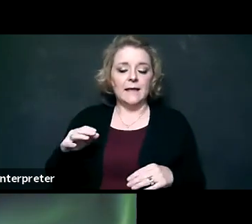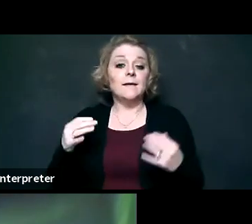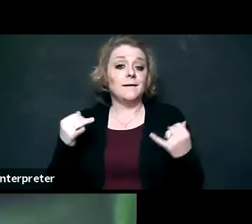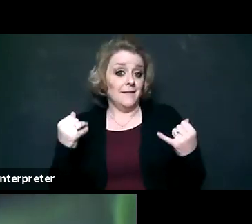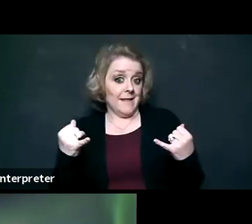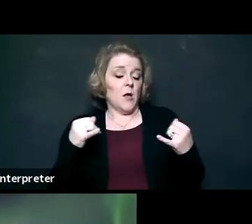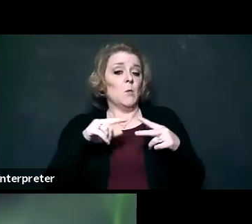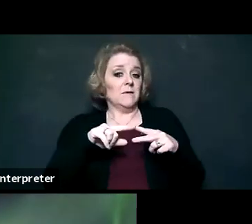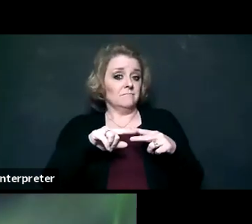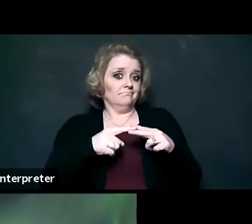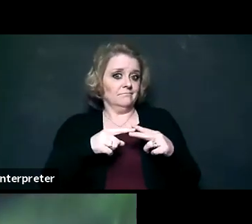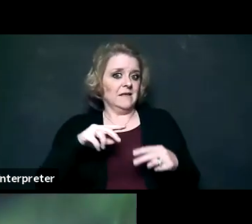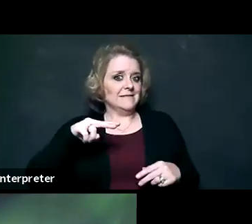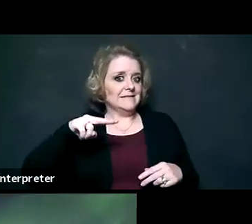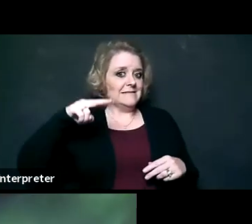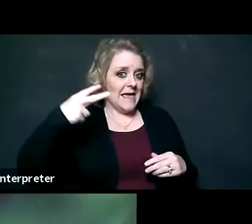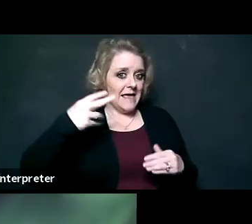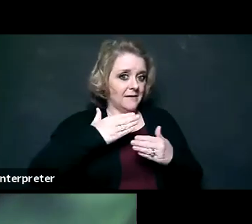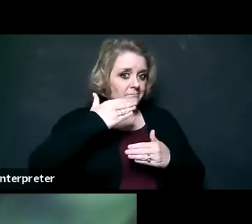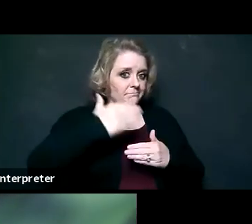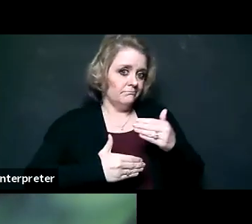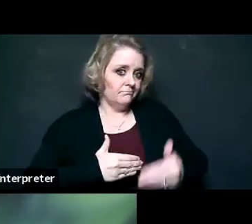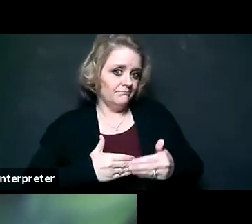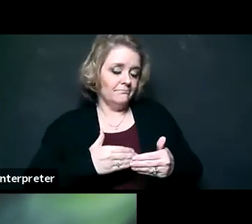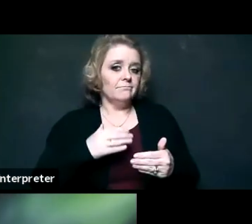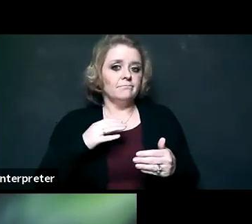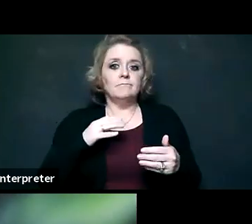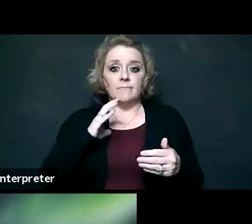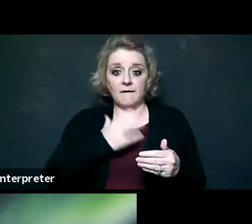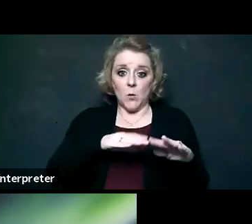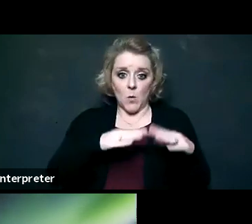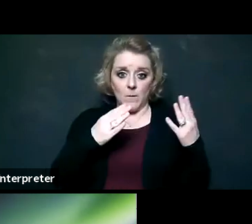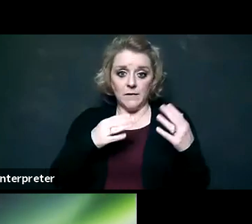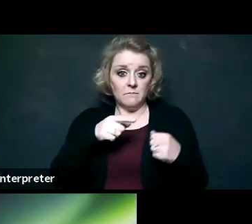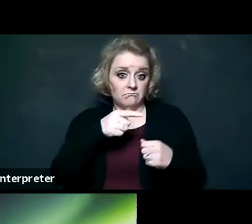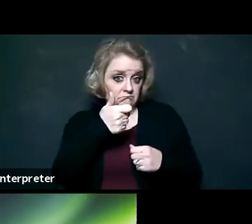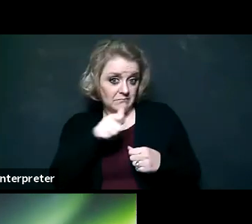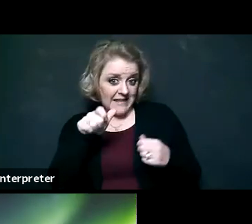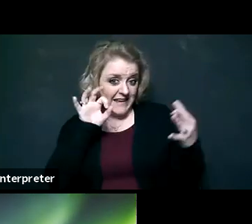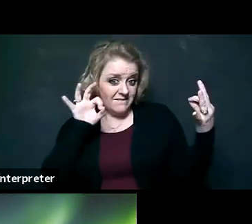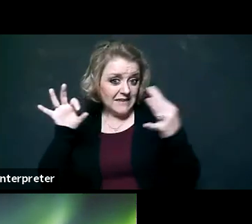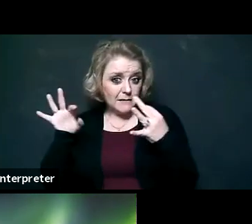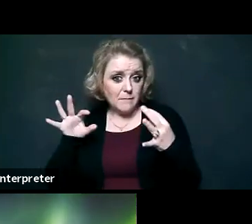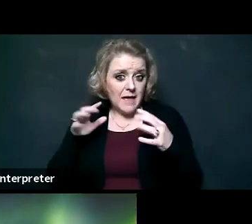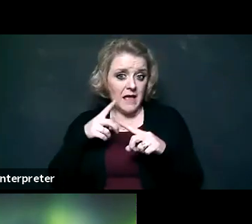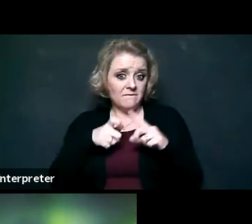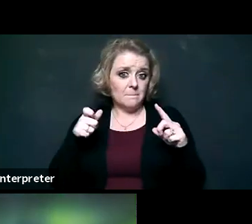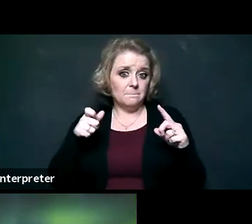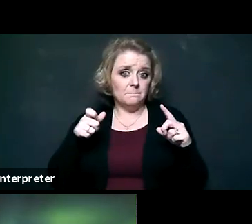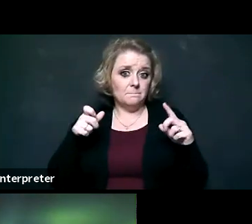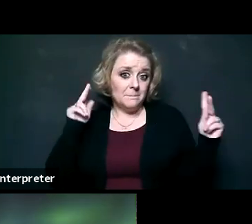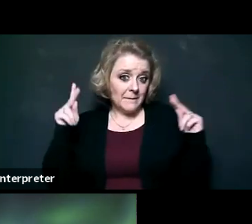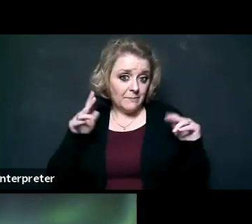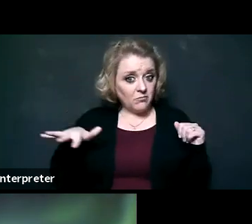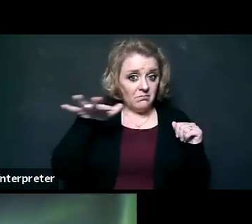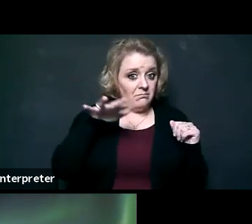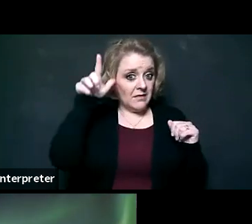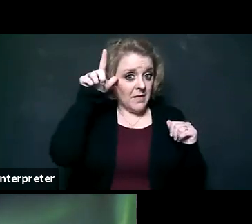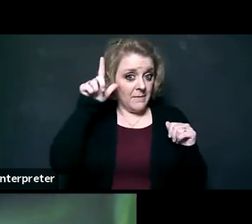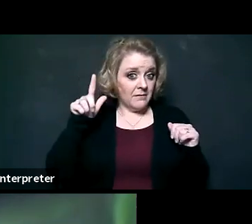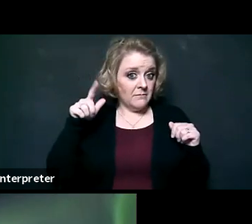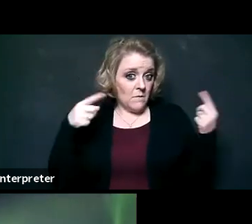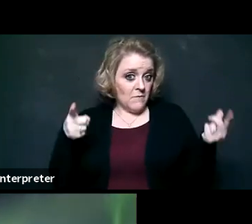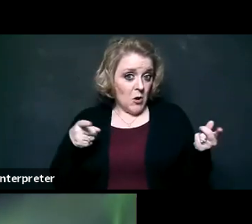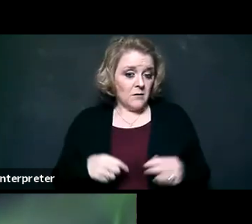phase of reopening, have you gotten much feedback on how that's gone from citizens so far?